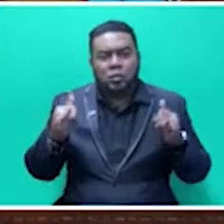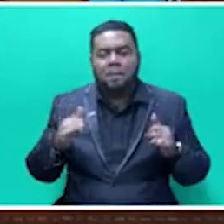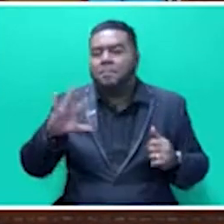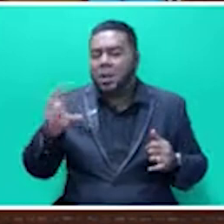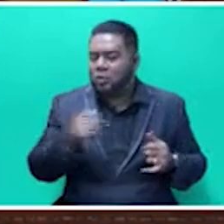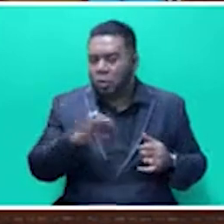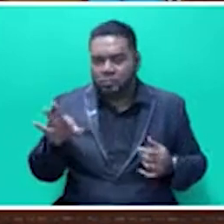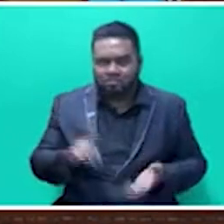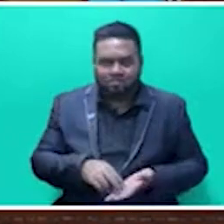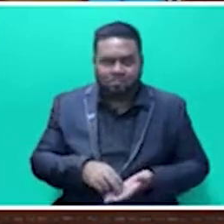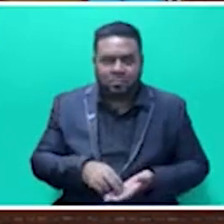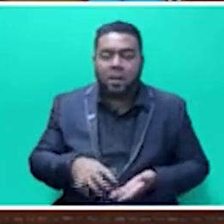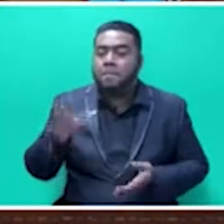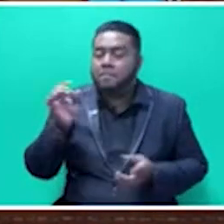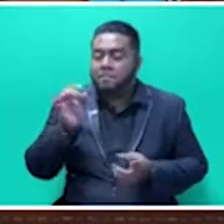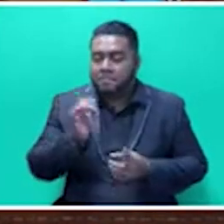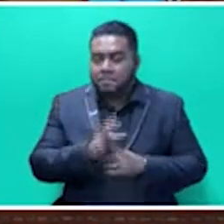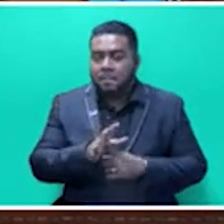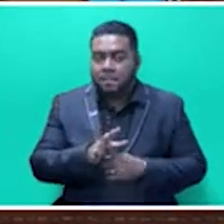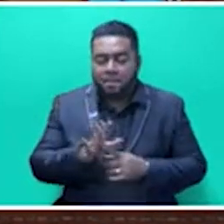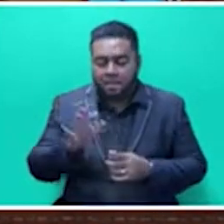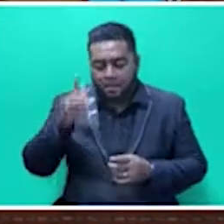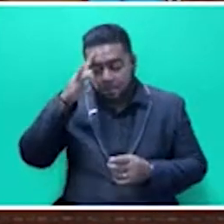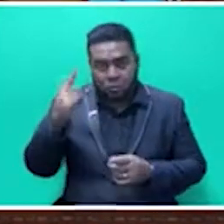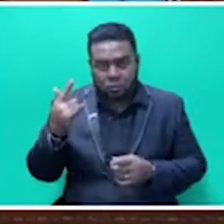not be raised except on a motion which notice,